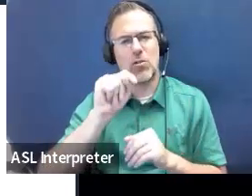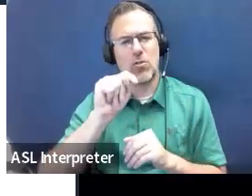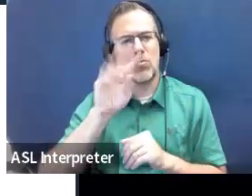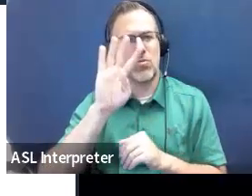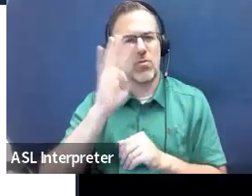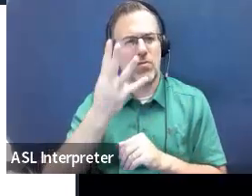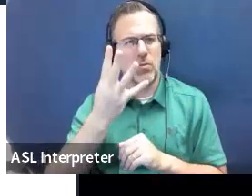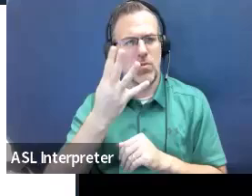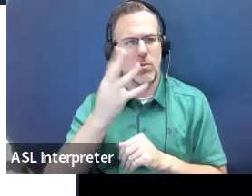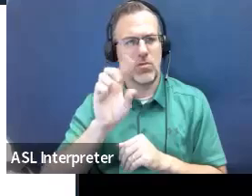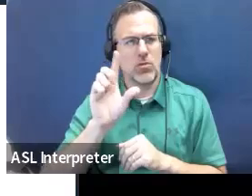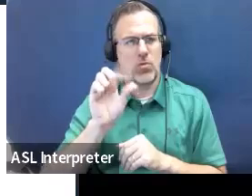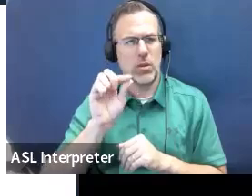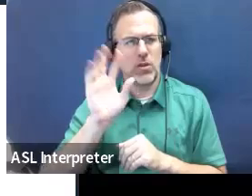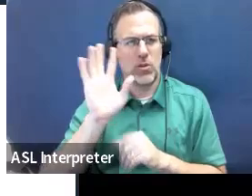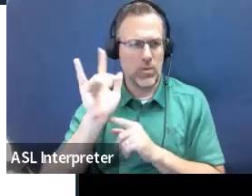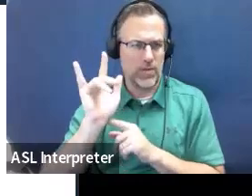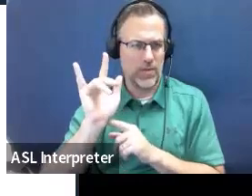10/4/25.